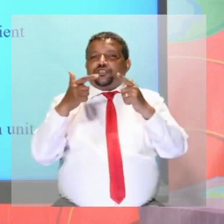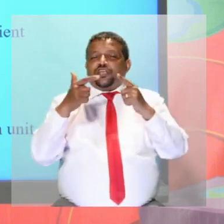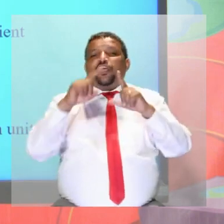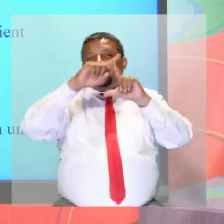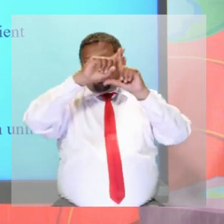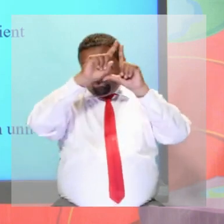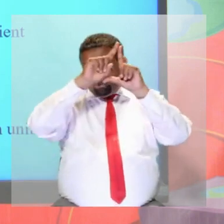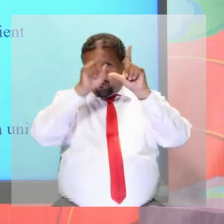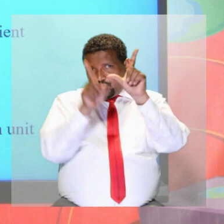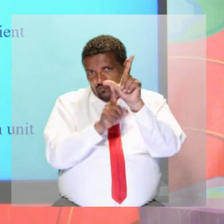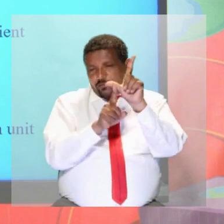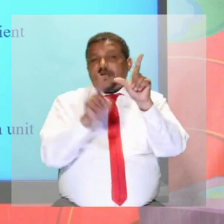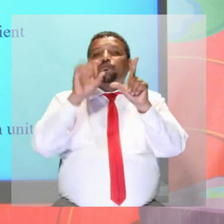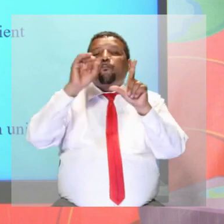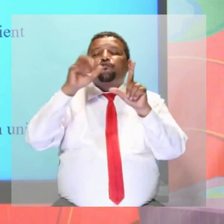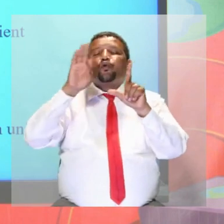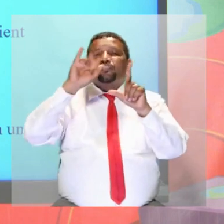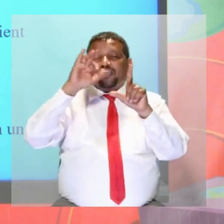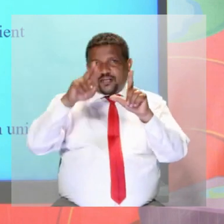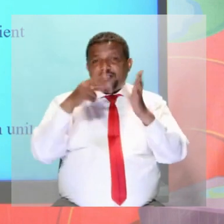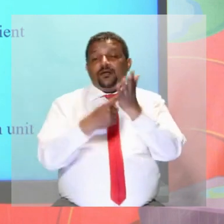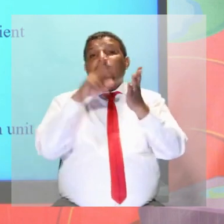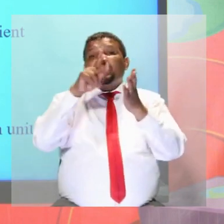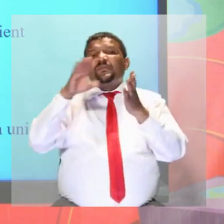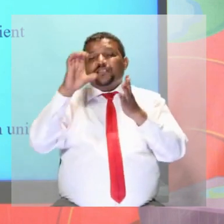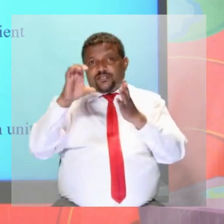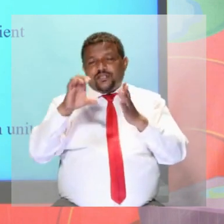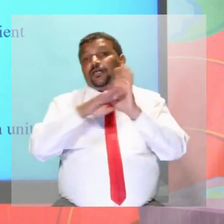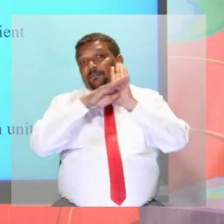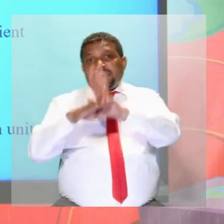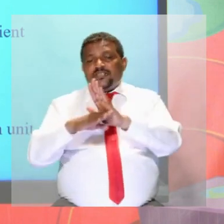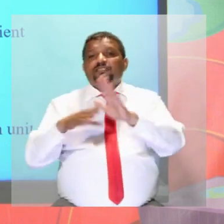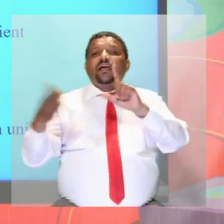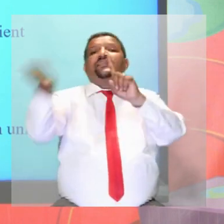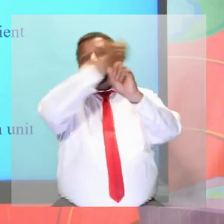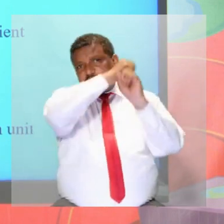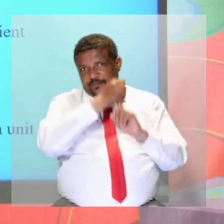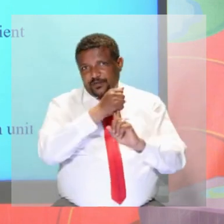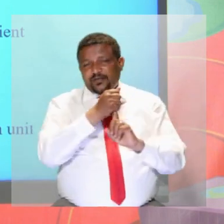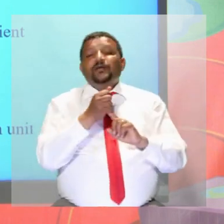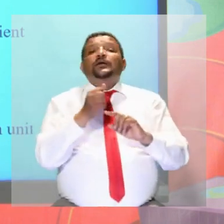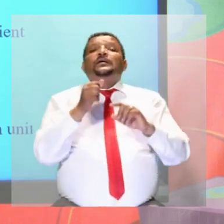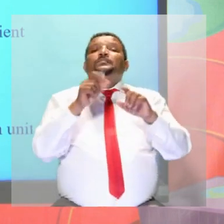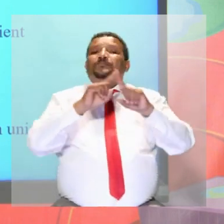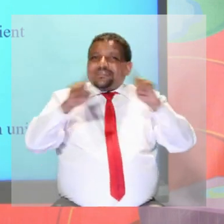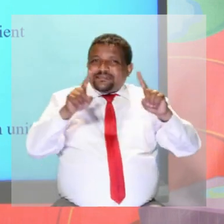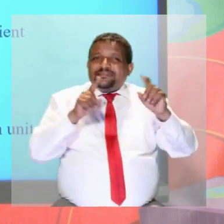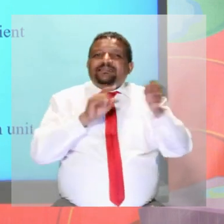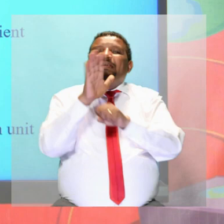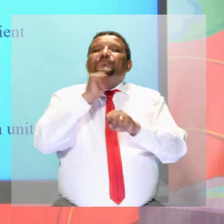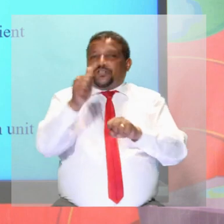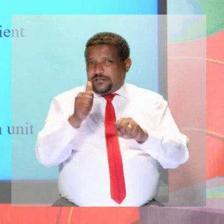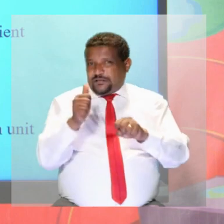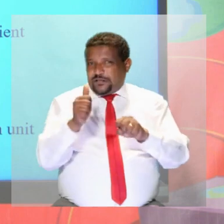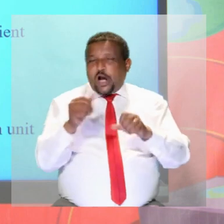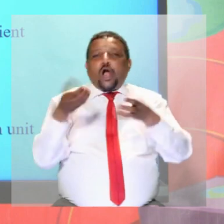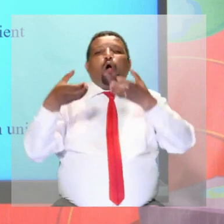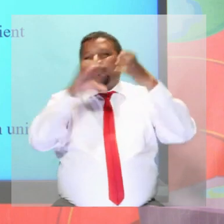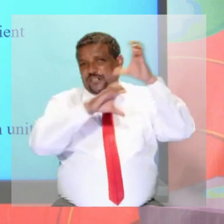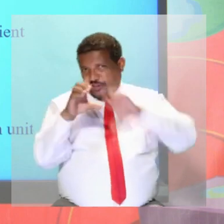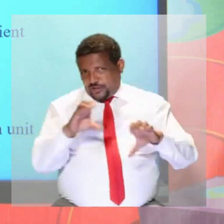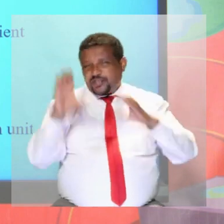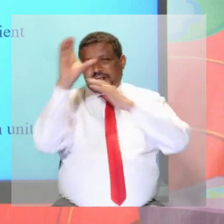any point inside the PPC represents attainable but inefficient combination. That means